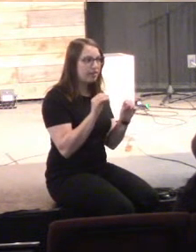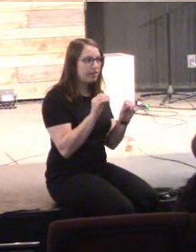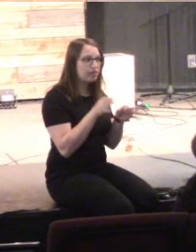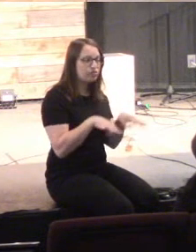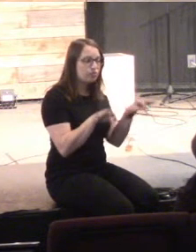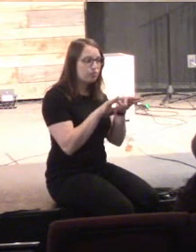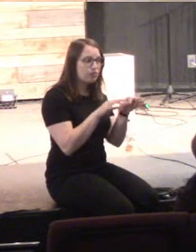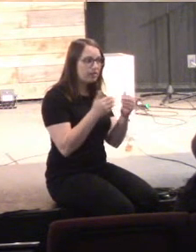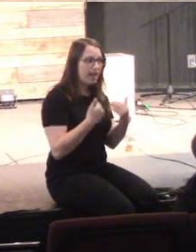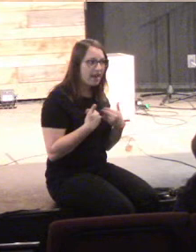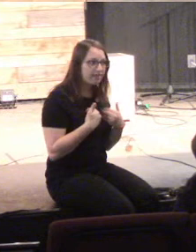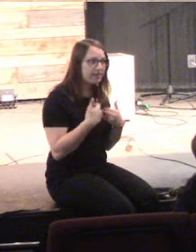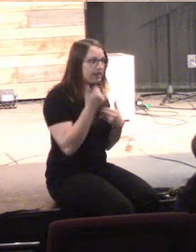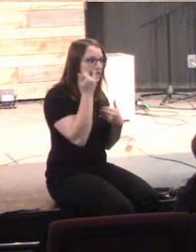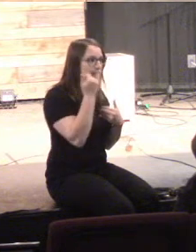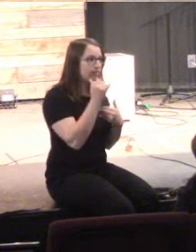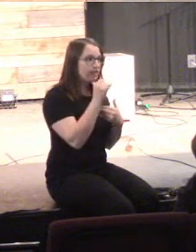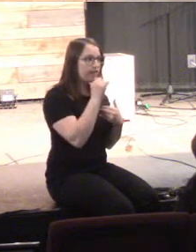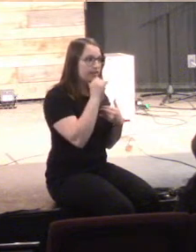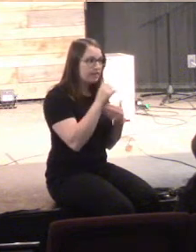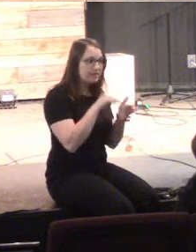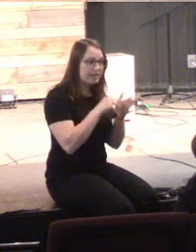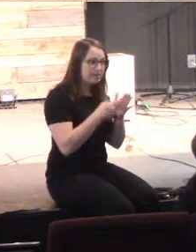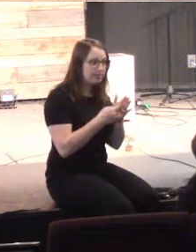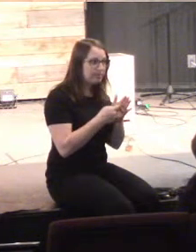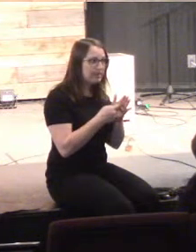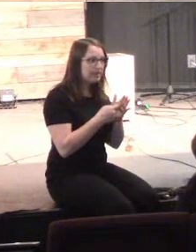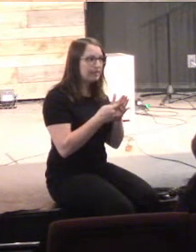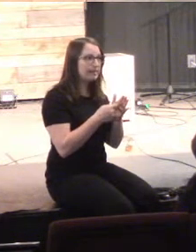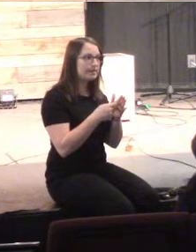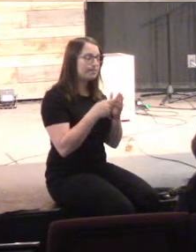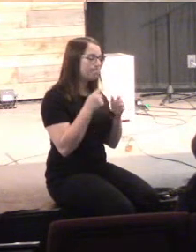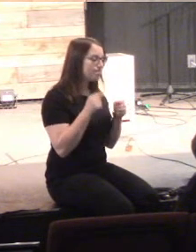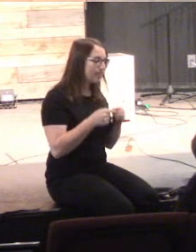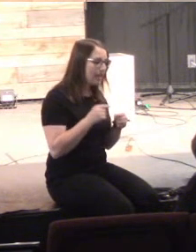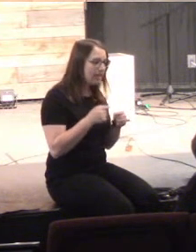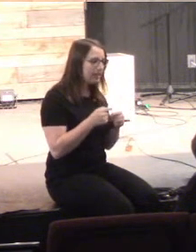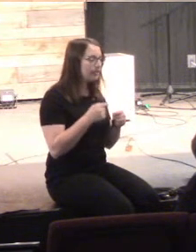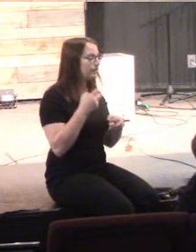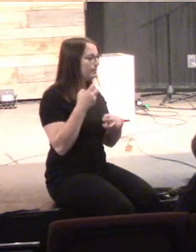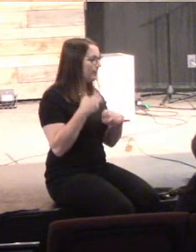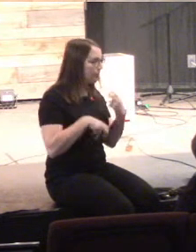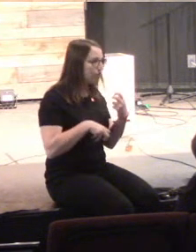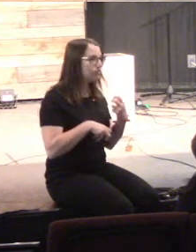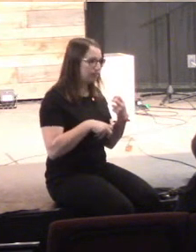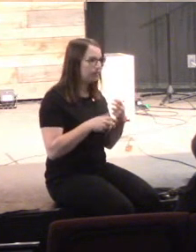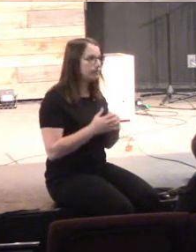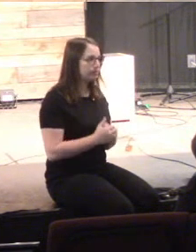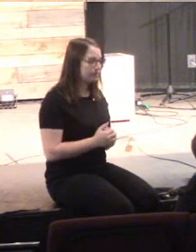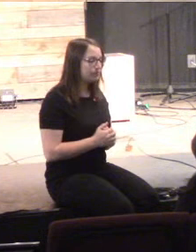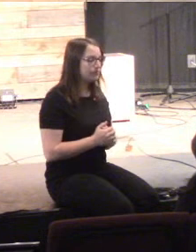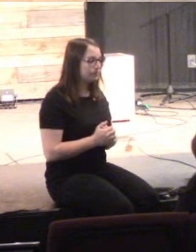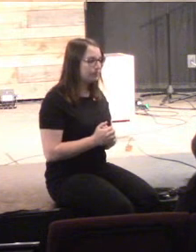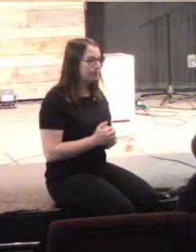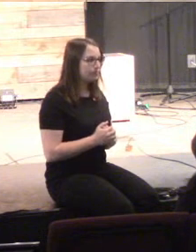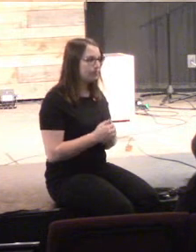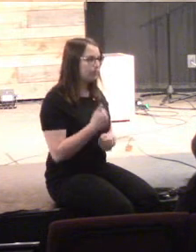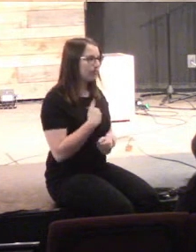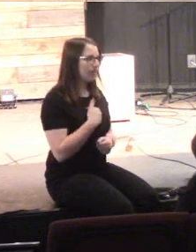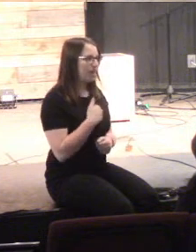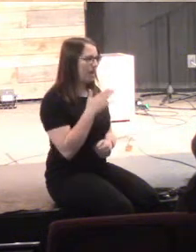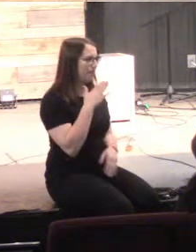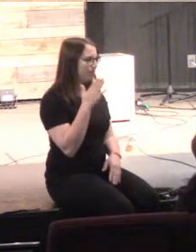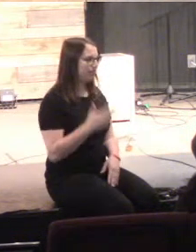means effort, pain, difficulty. I have never in my life envied a human being who led an